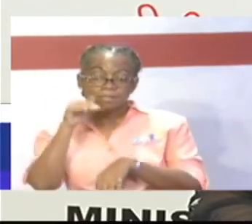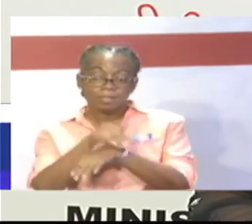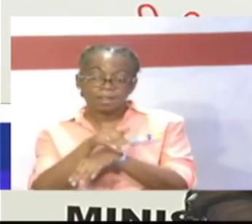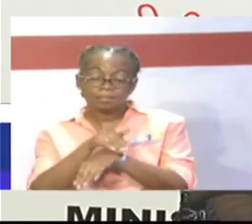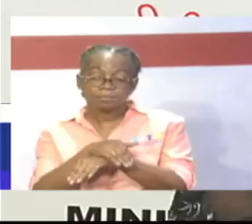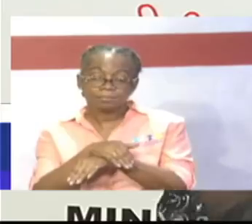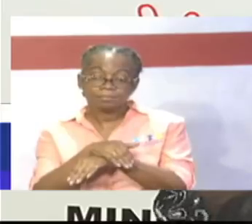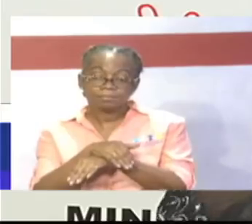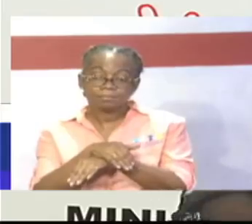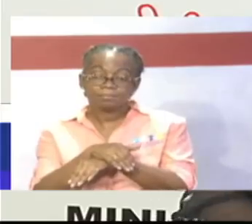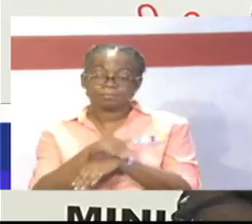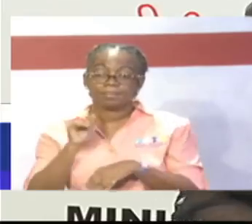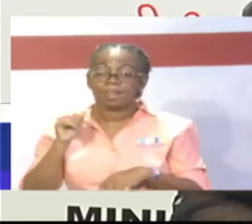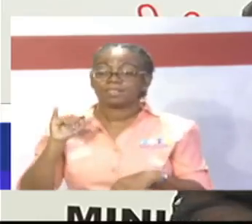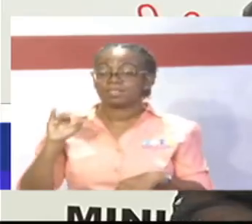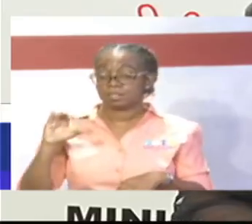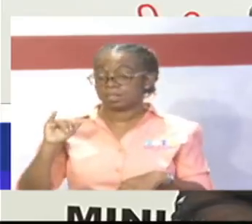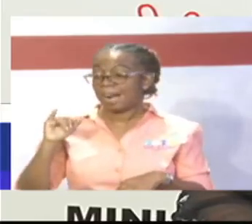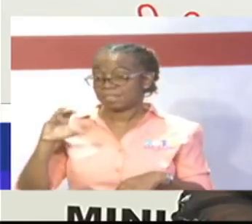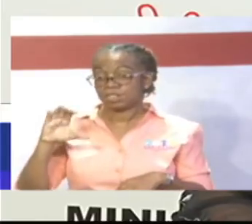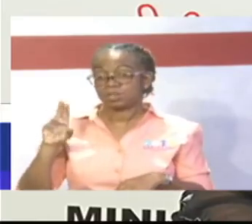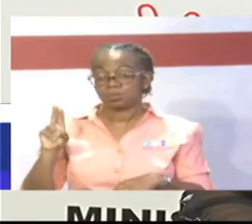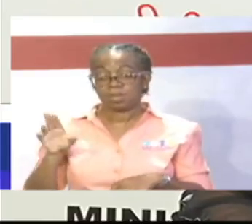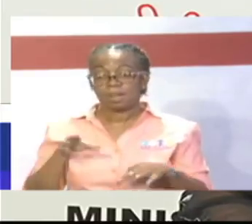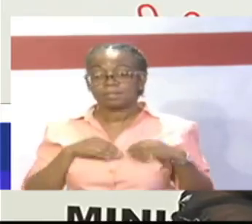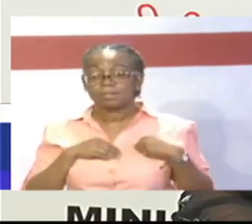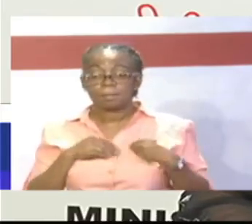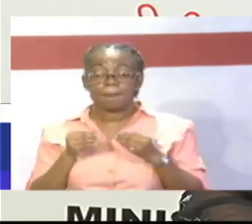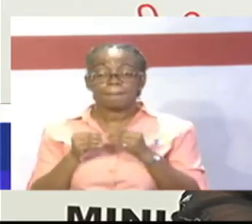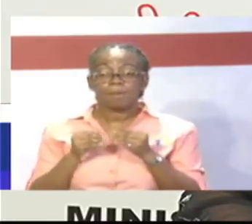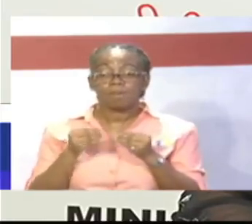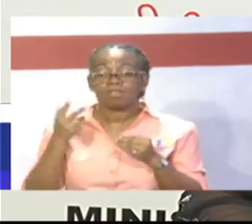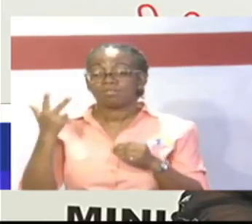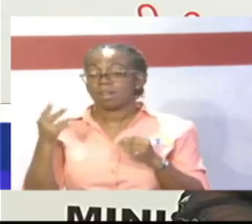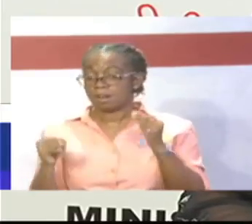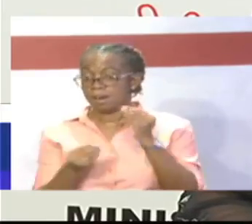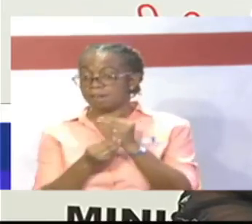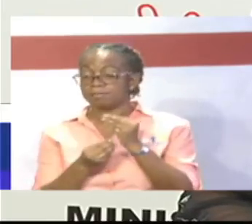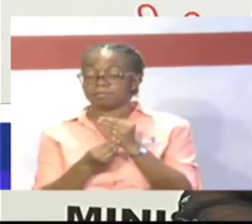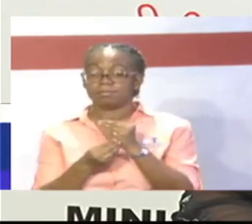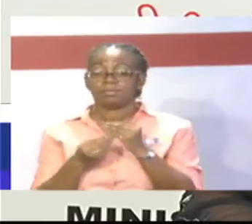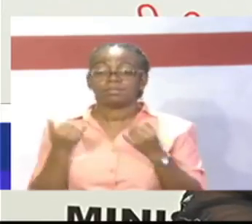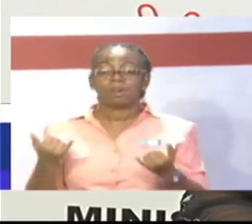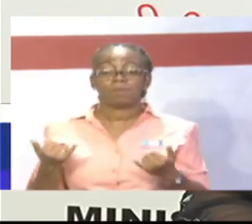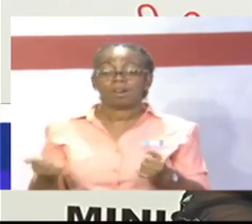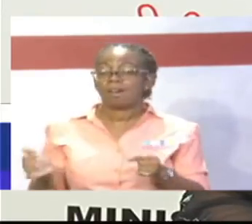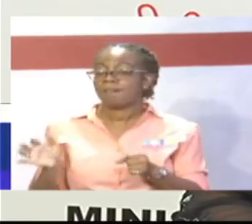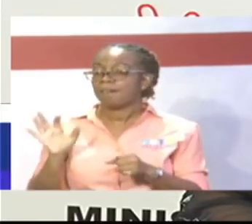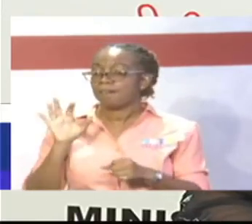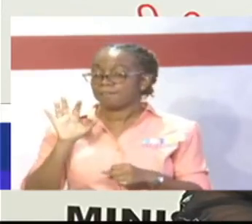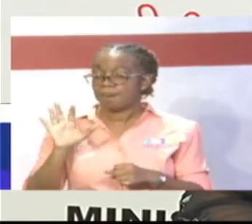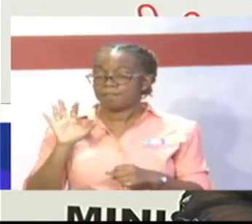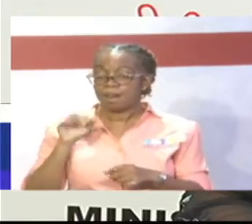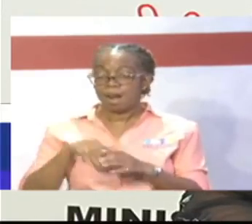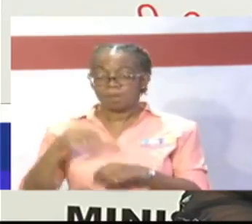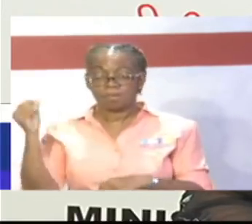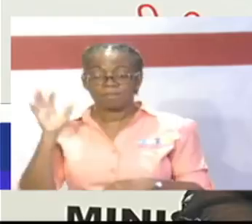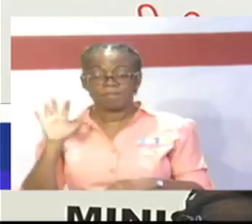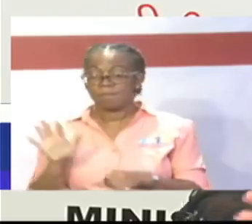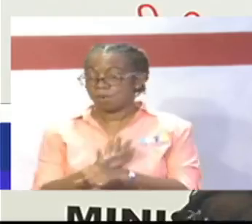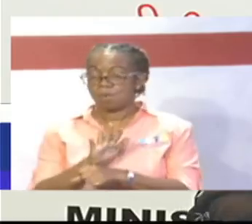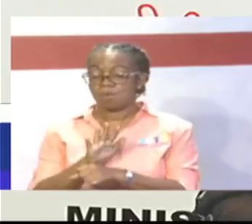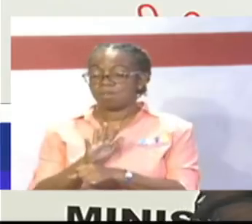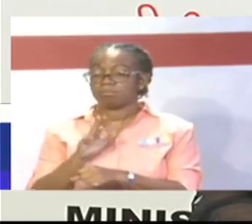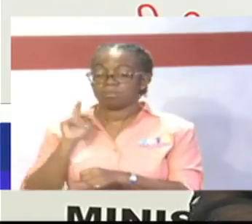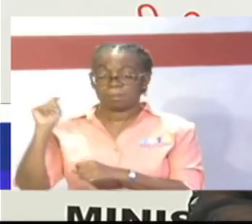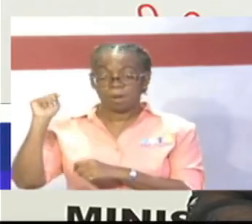at Tobago has accepted an additional 3 patients. So now that ICU is filled, 5 out of 5 patients.